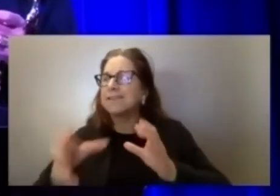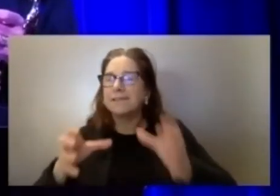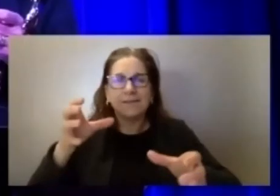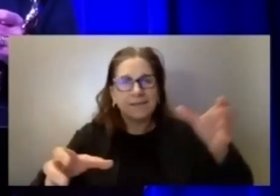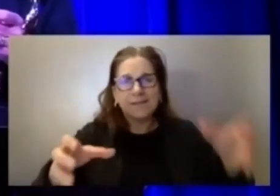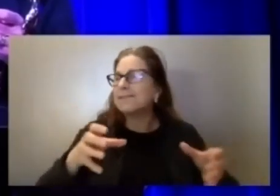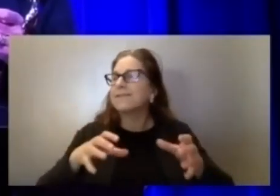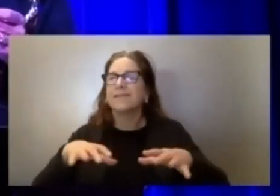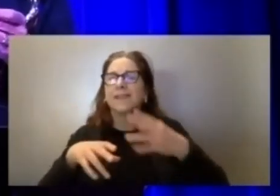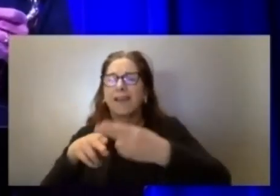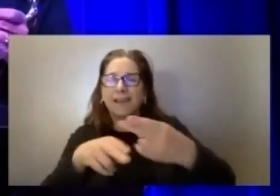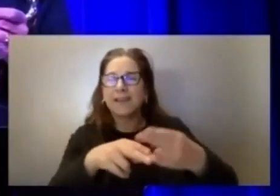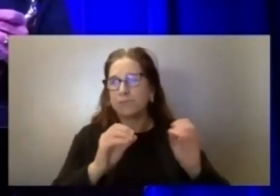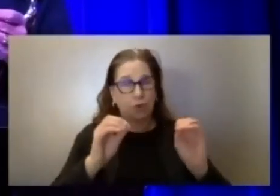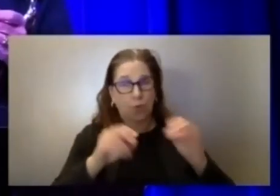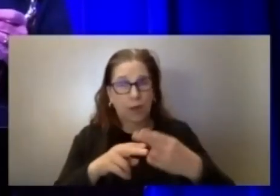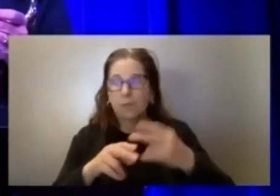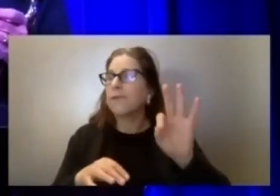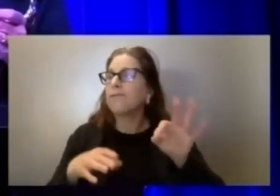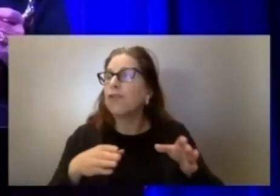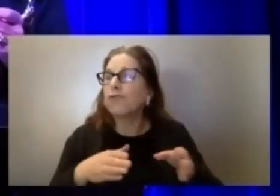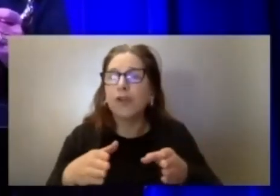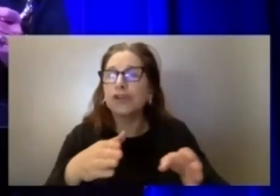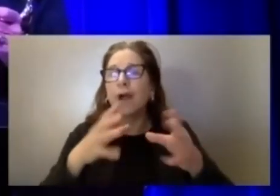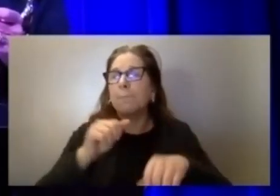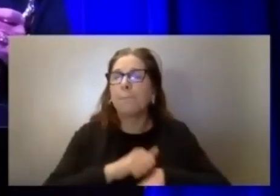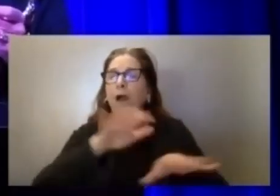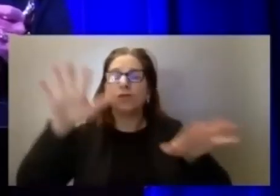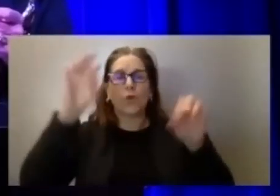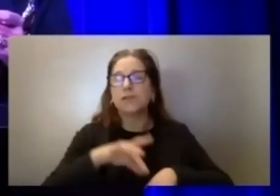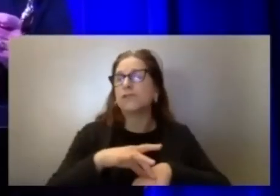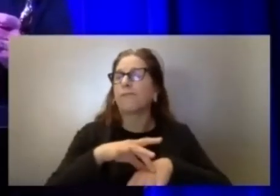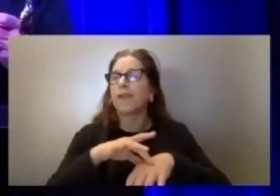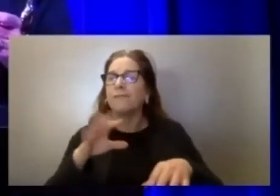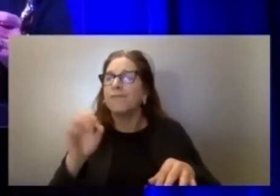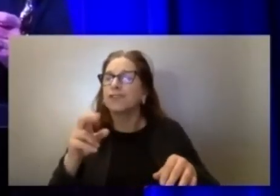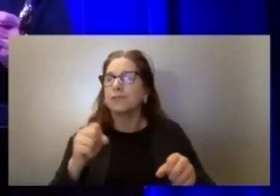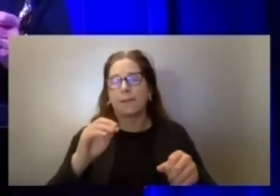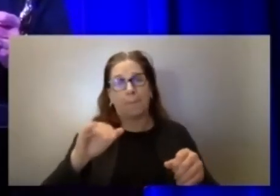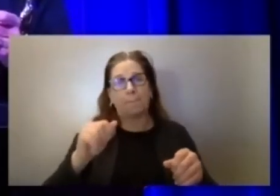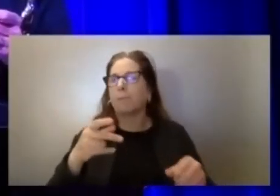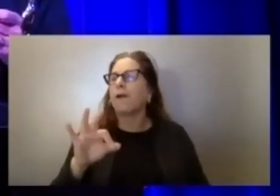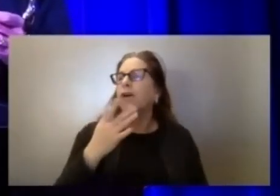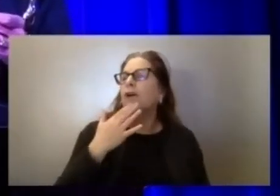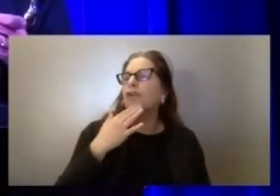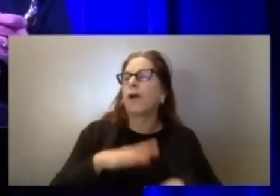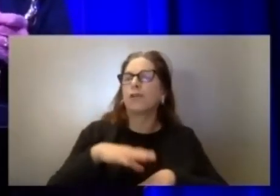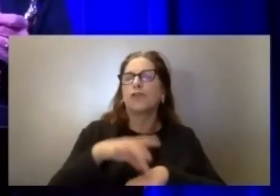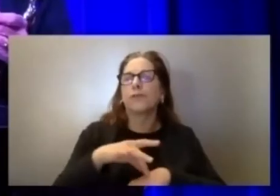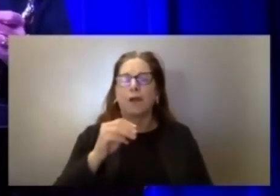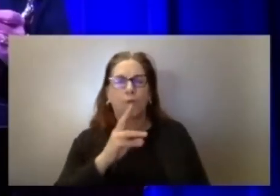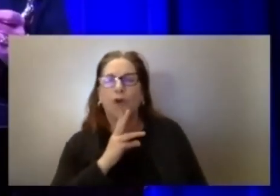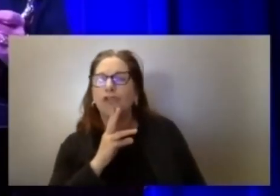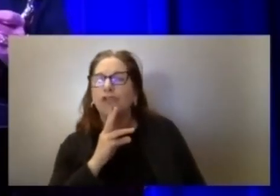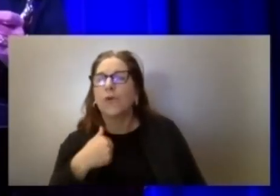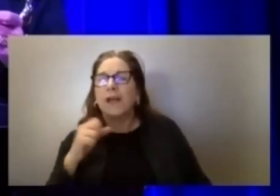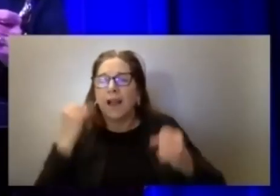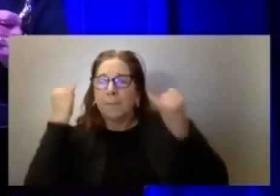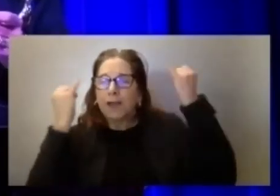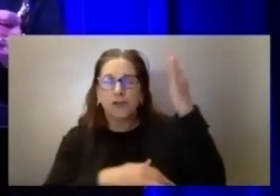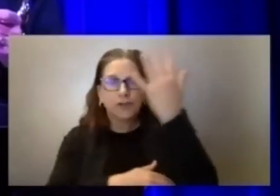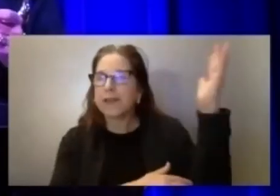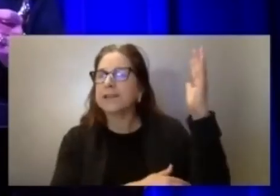and water. We can imagine trees, rivers, lakes, oceans, fields, and mountains. This alternative mapping